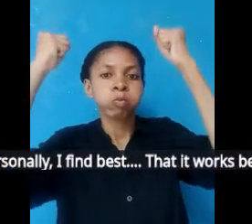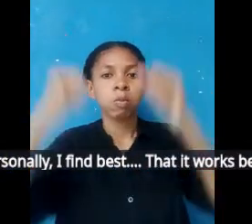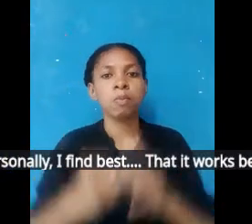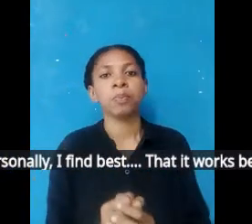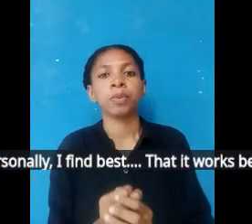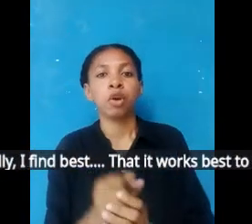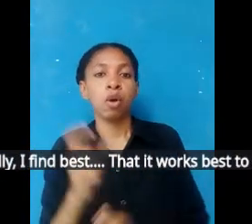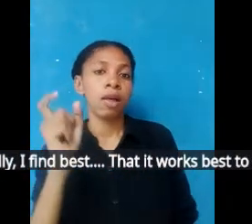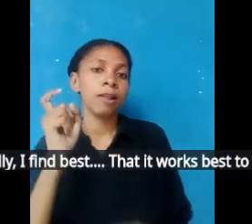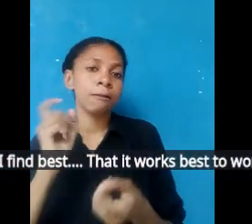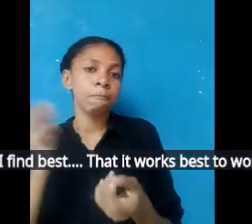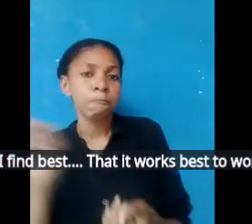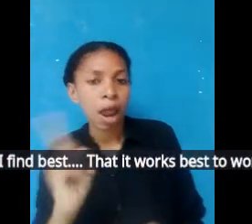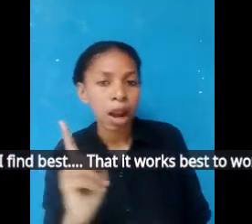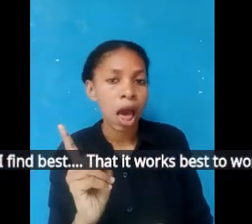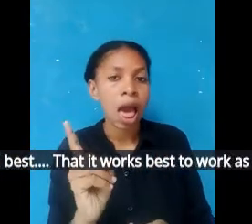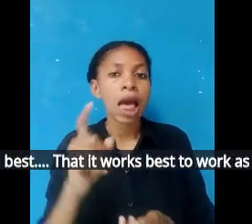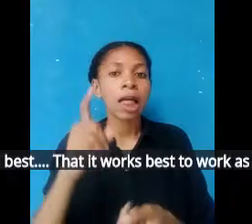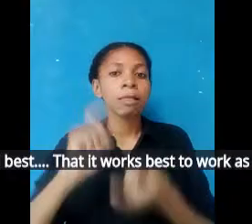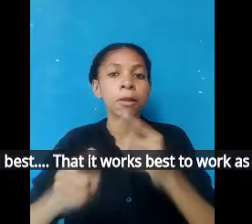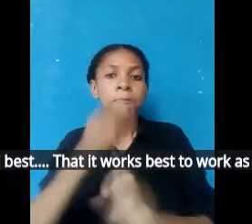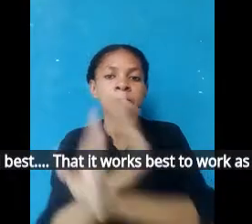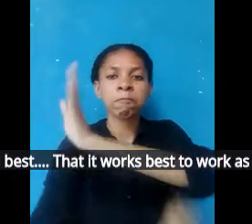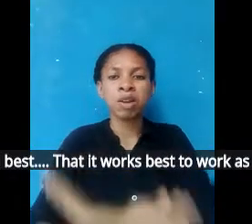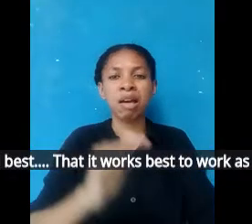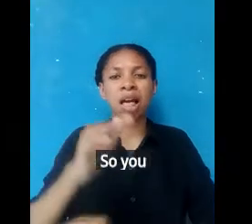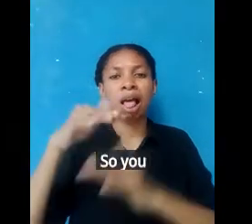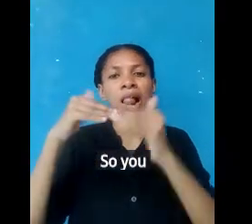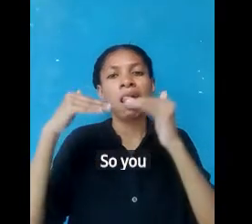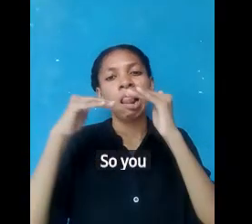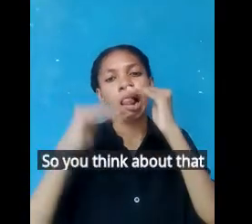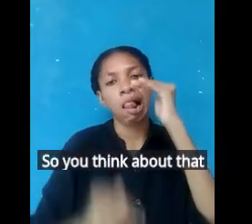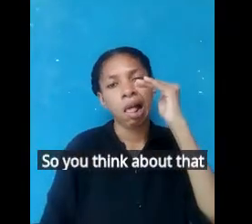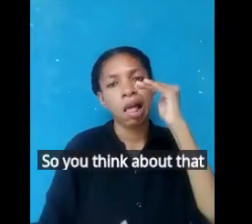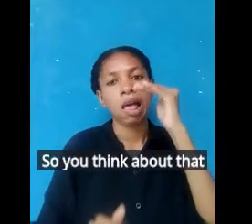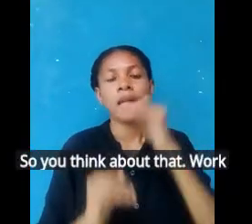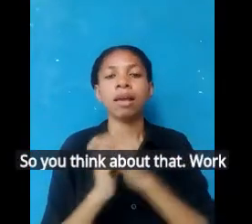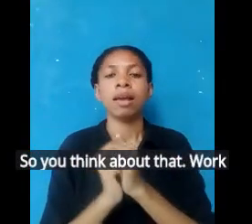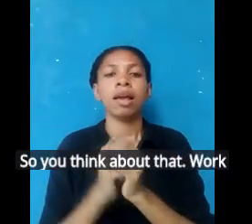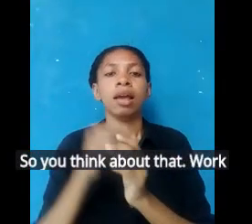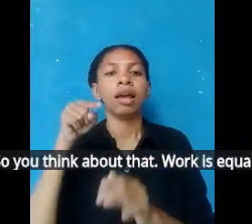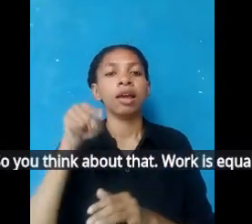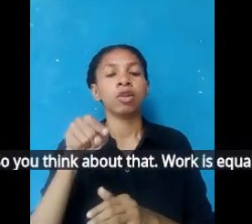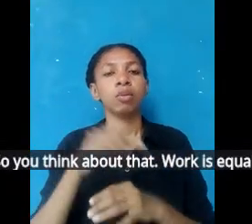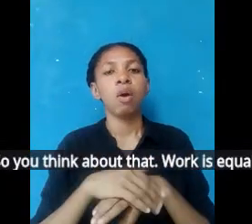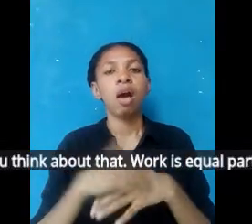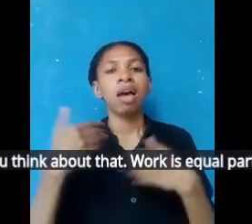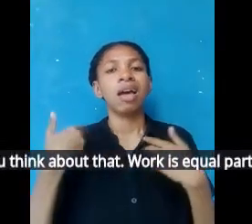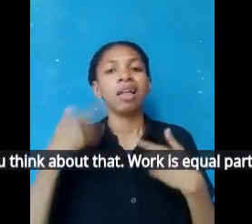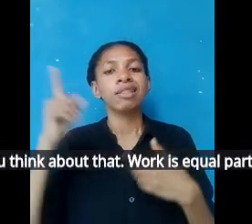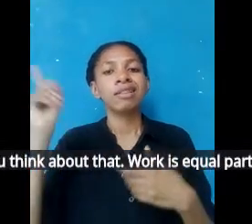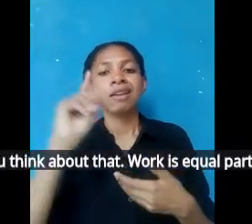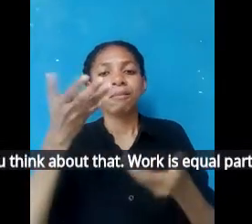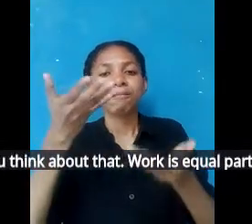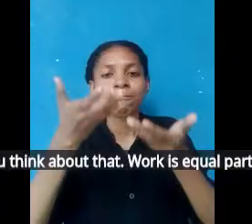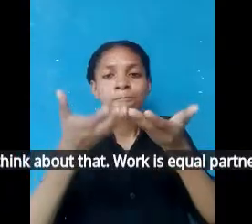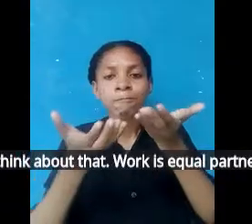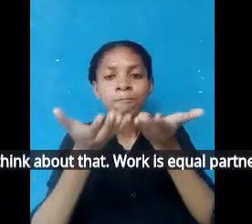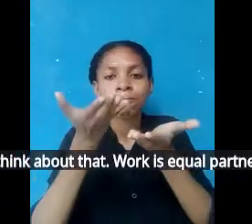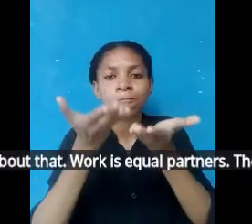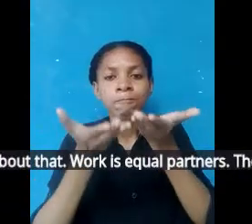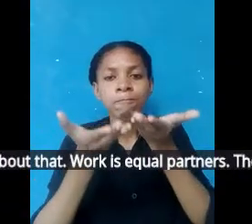as equal partners. So you think about that, work as equal partners. The person with